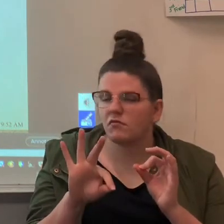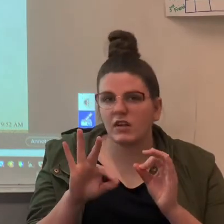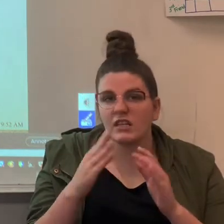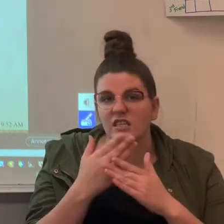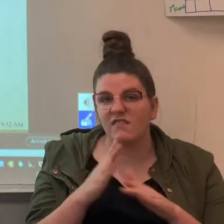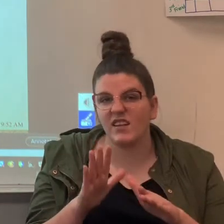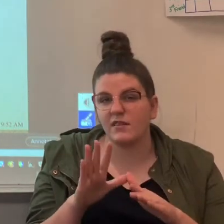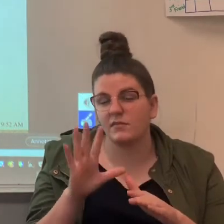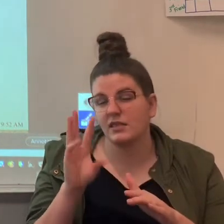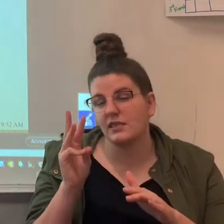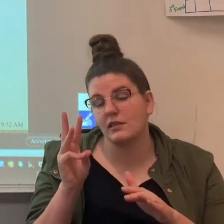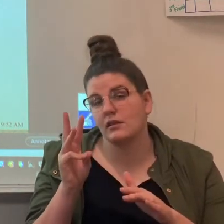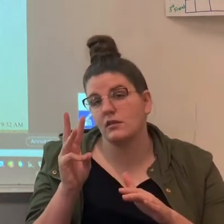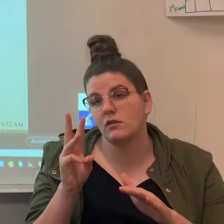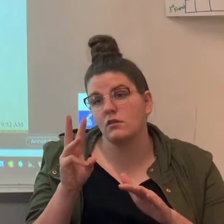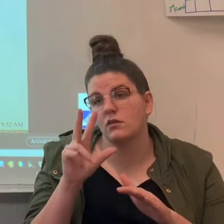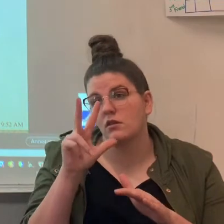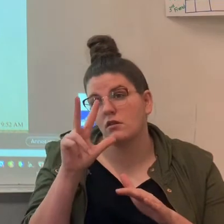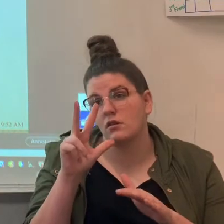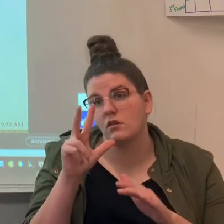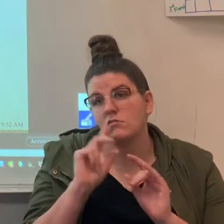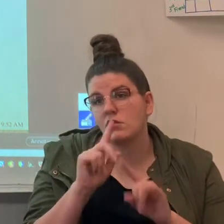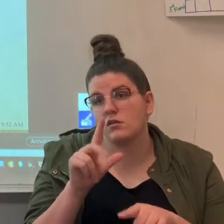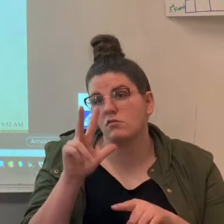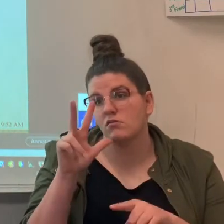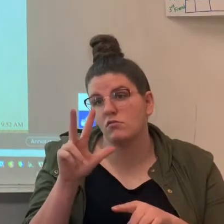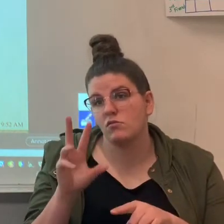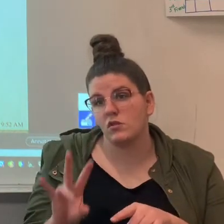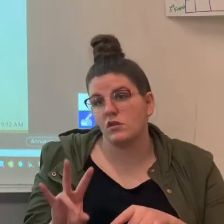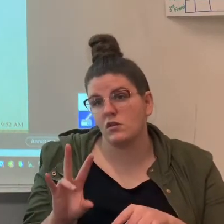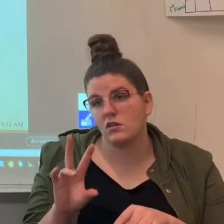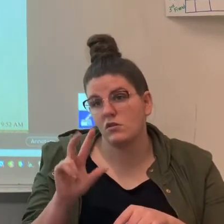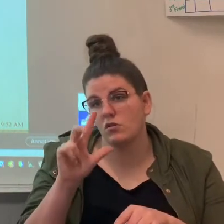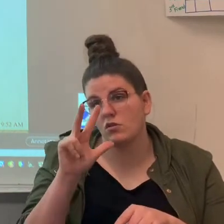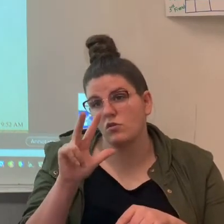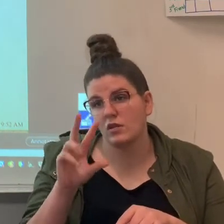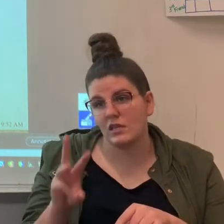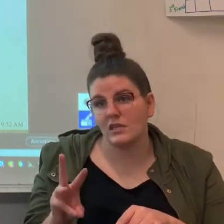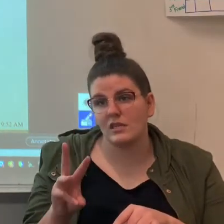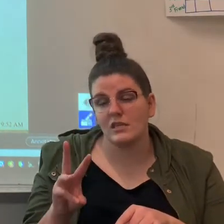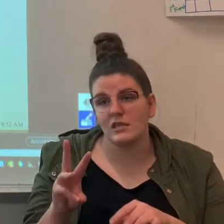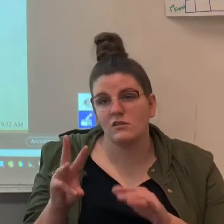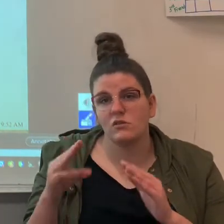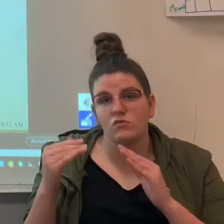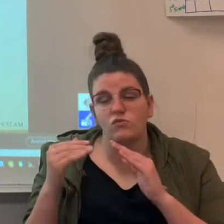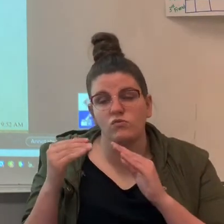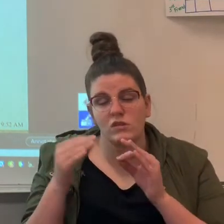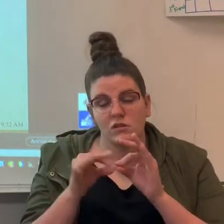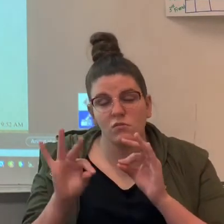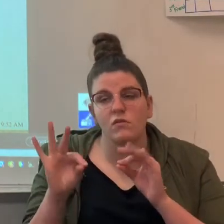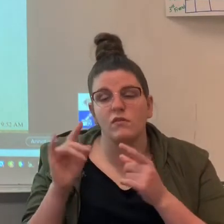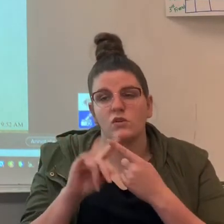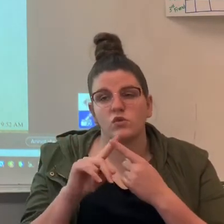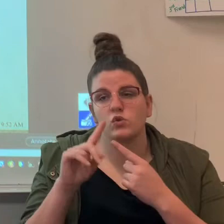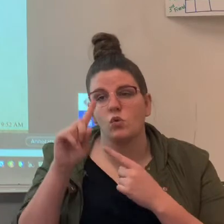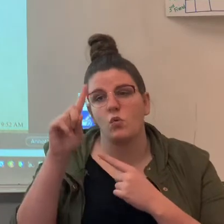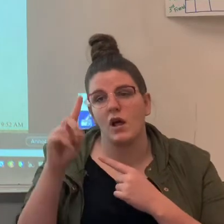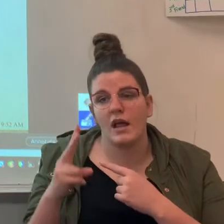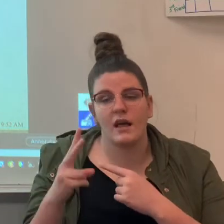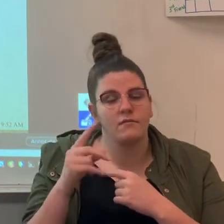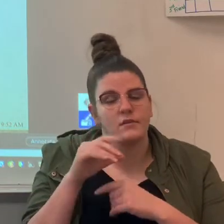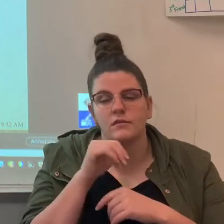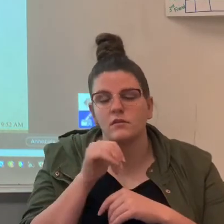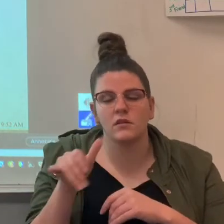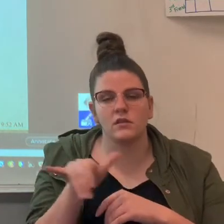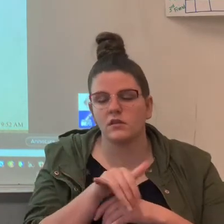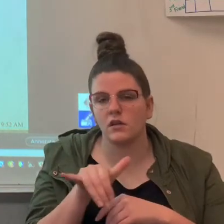divided by 6, and we would have 3/6, which would equal 1/2. That's not going to be the same thing. 3 times 4 is 12,